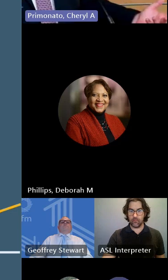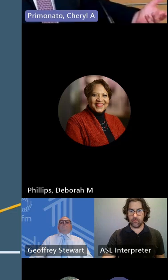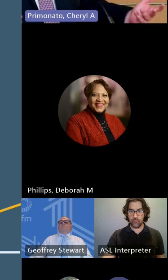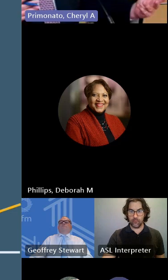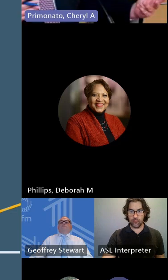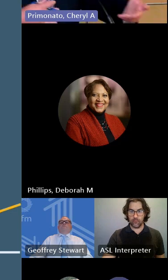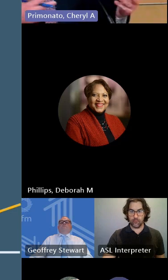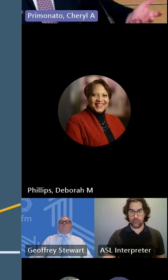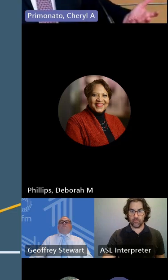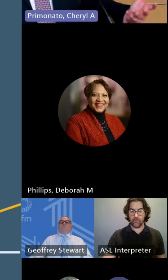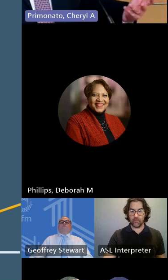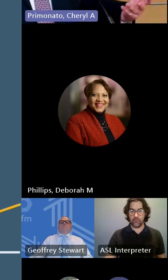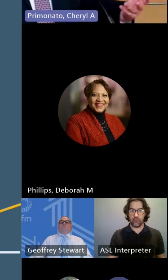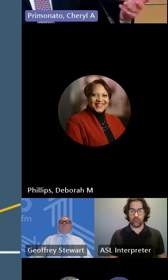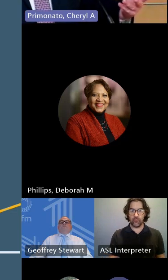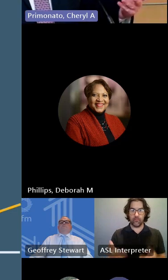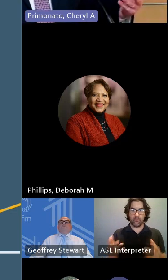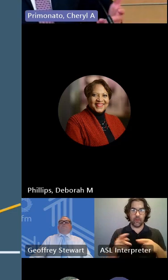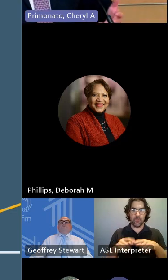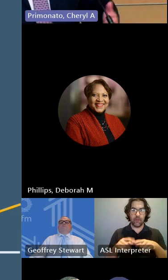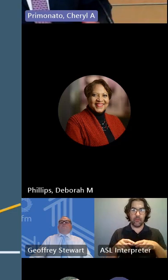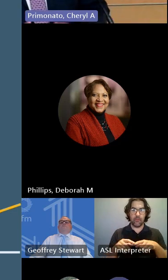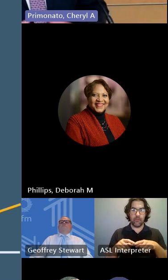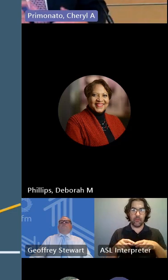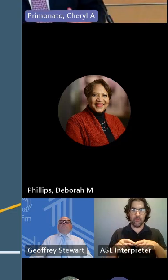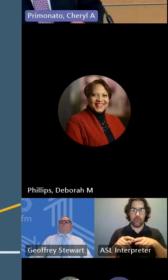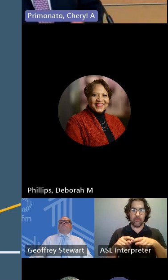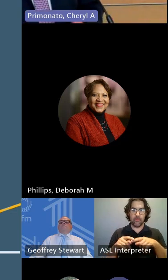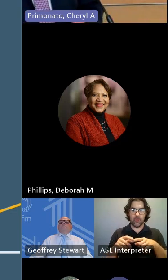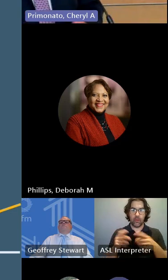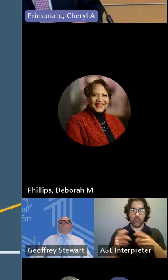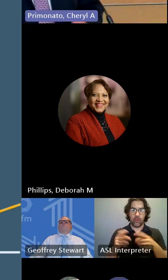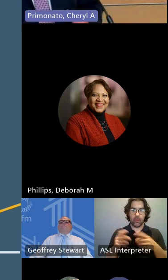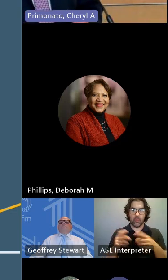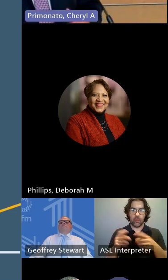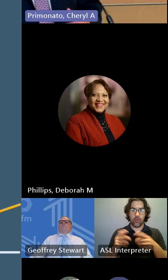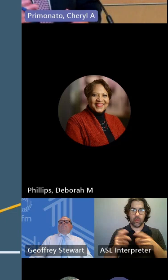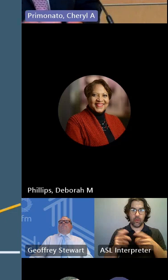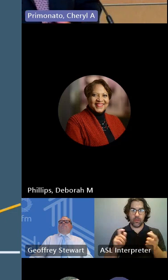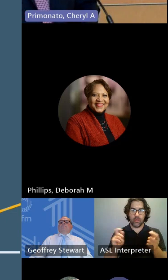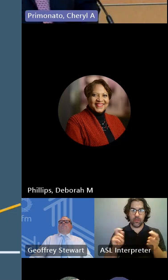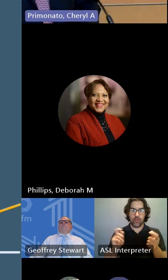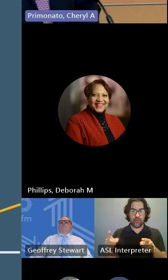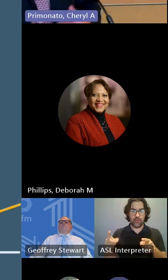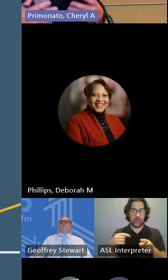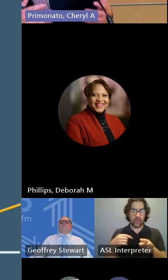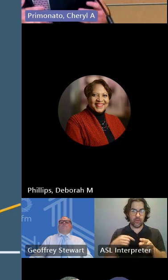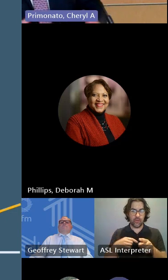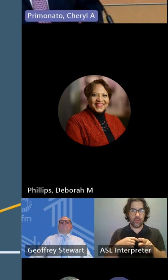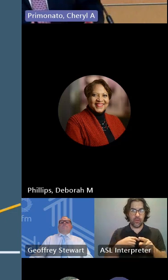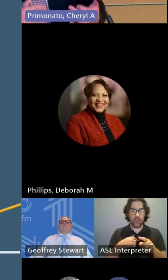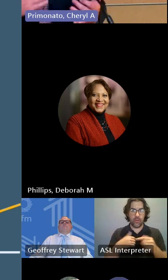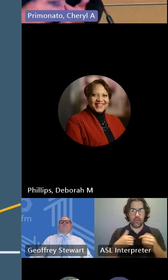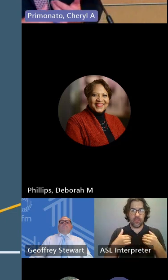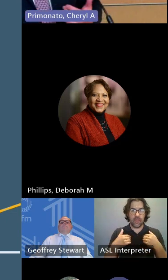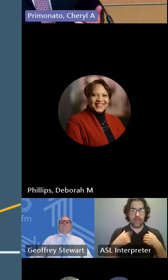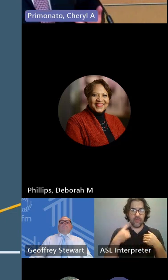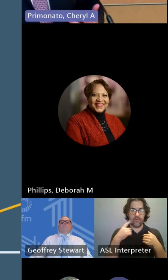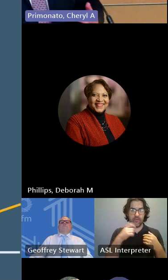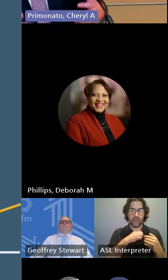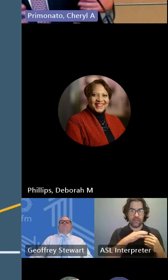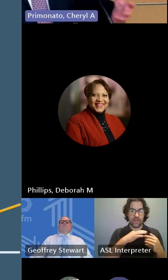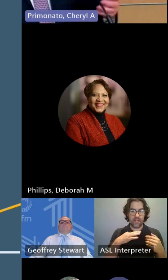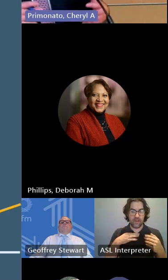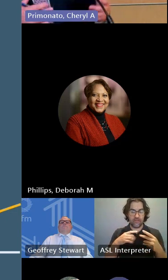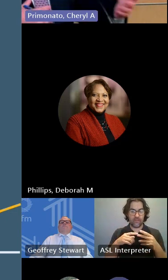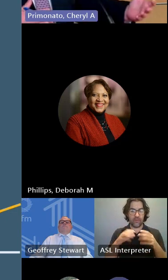on what change is going into effect, we'll have staff out there. We have internal staff, customer